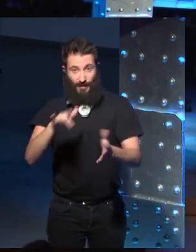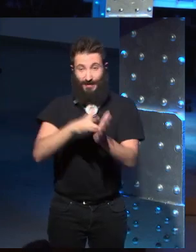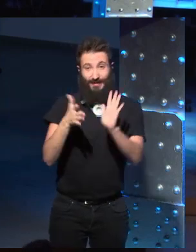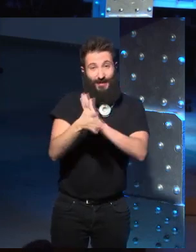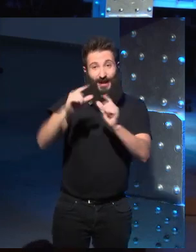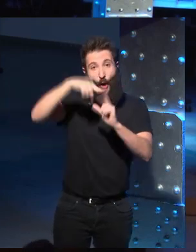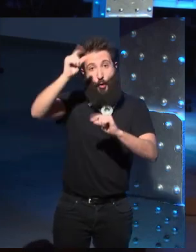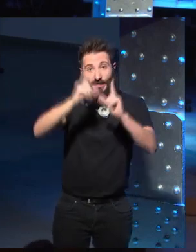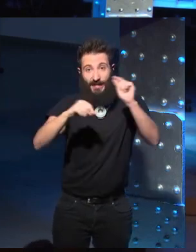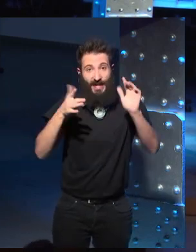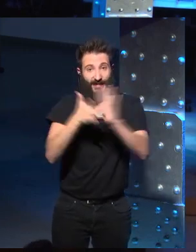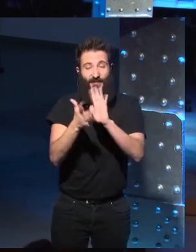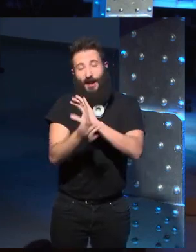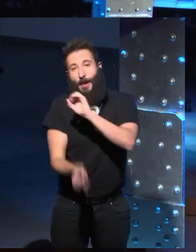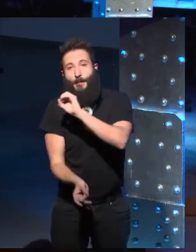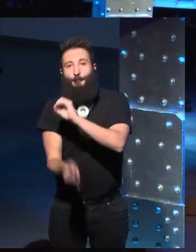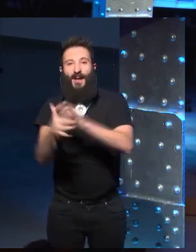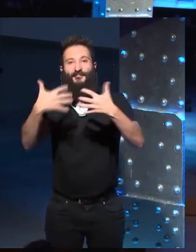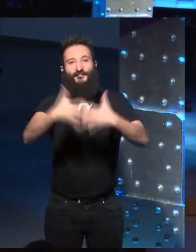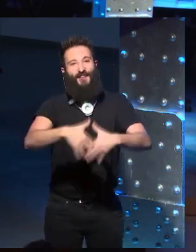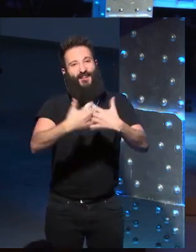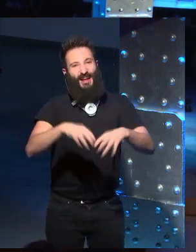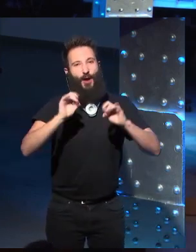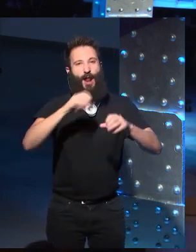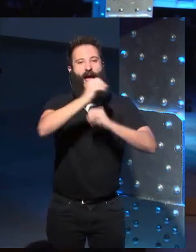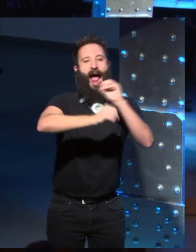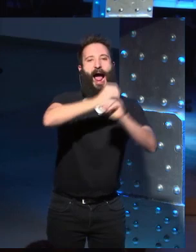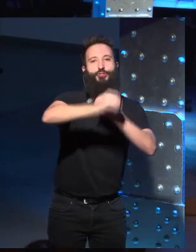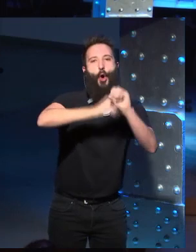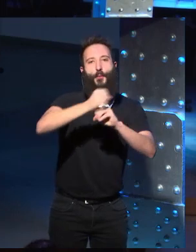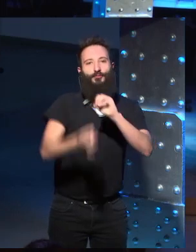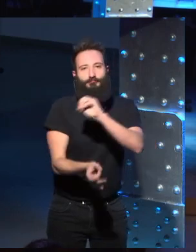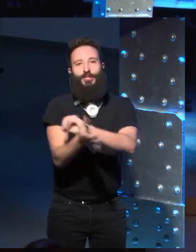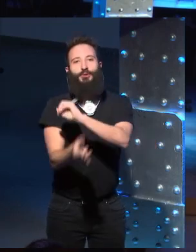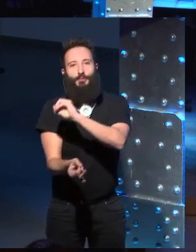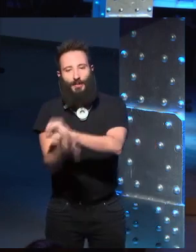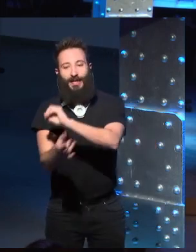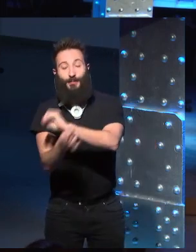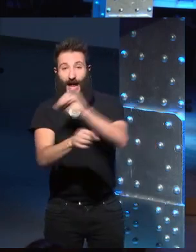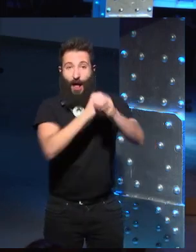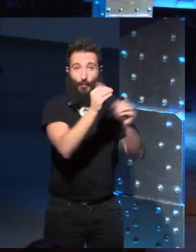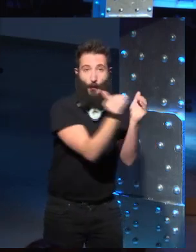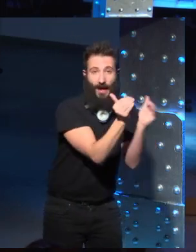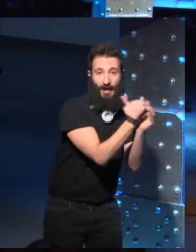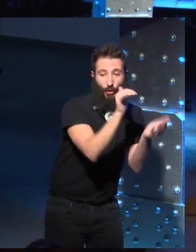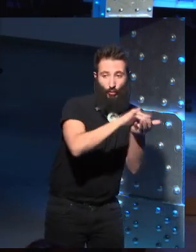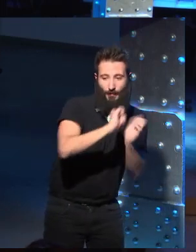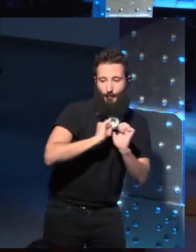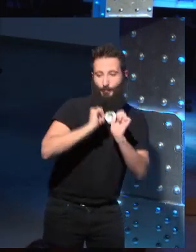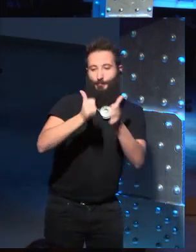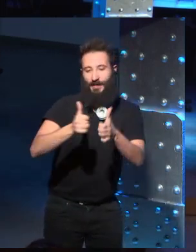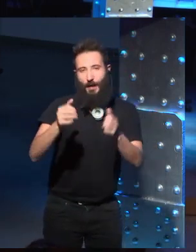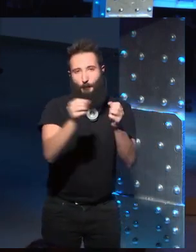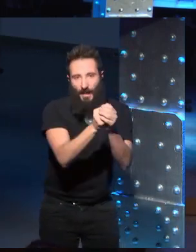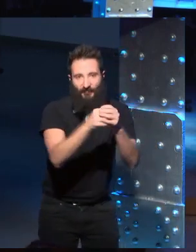factory that creates big atoms out of small ones. You get two small atoms, you glue them, you create a